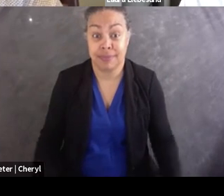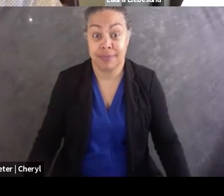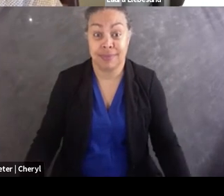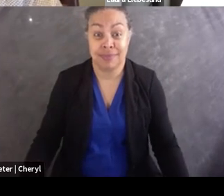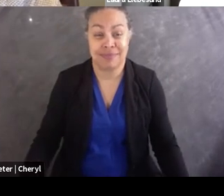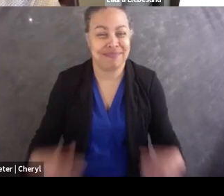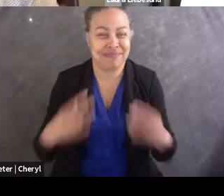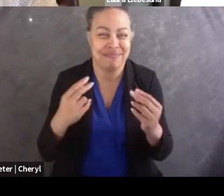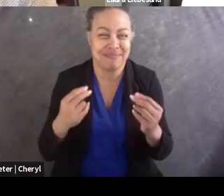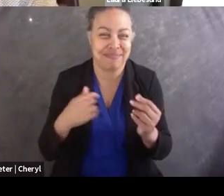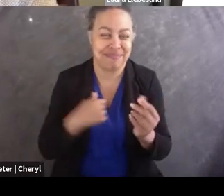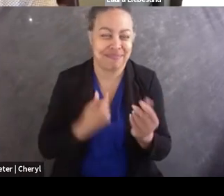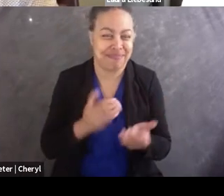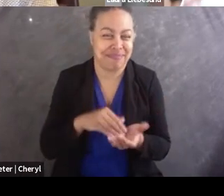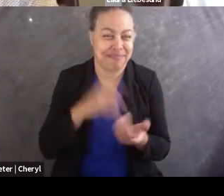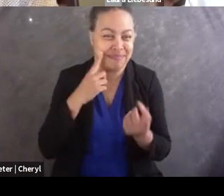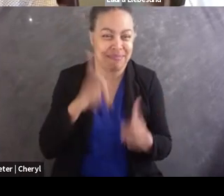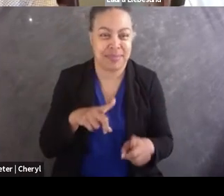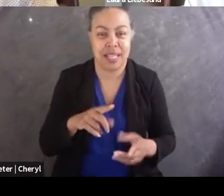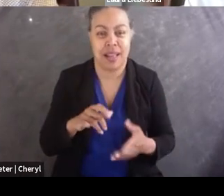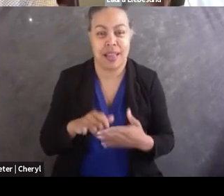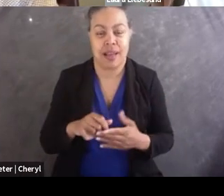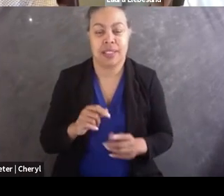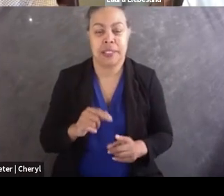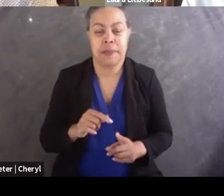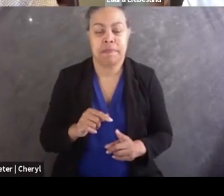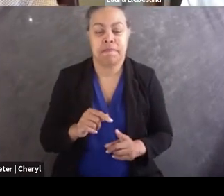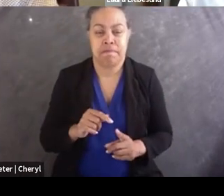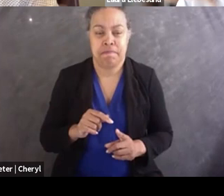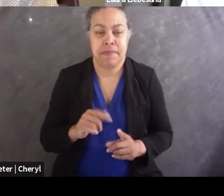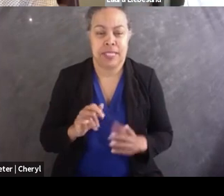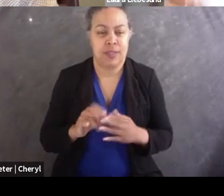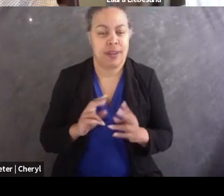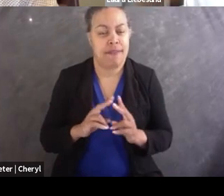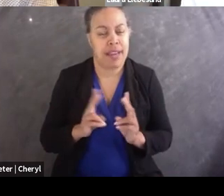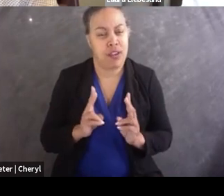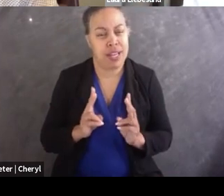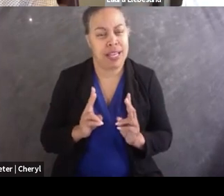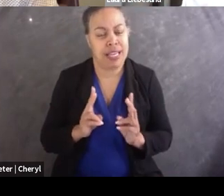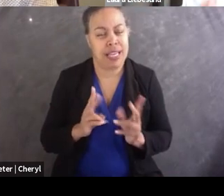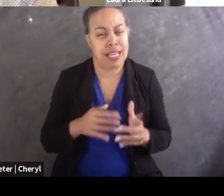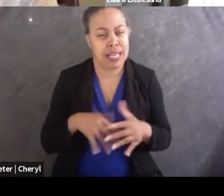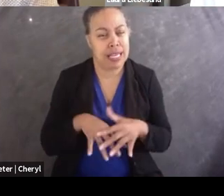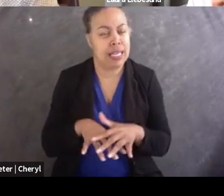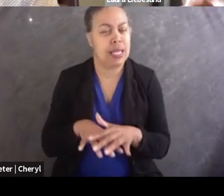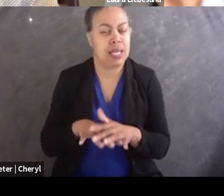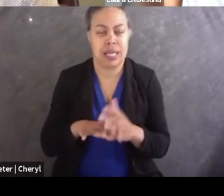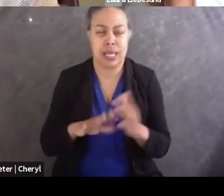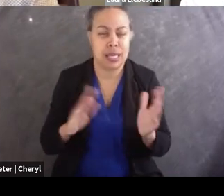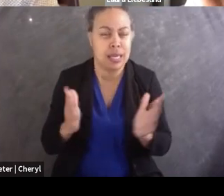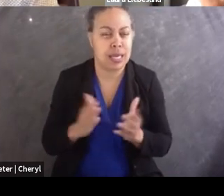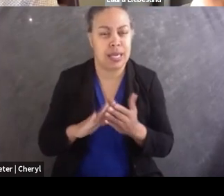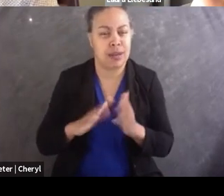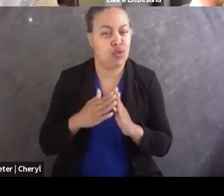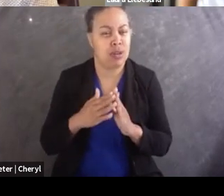No, I just want to reinforce that it was a very interwoven community. Like everyone kind of knew each